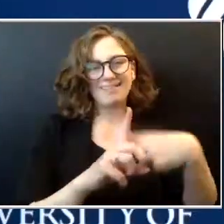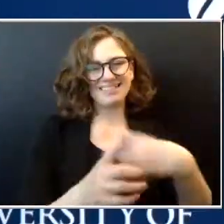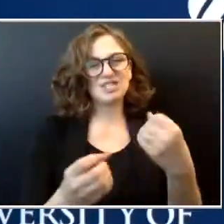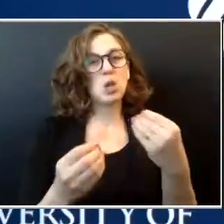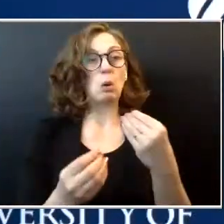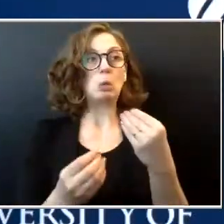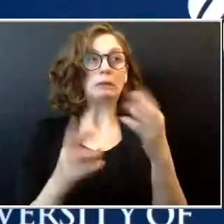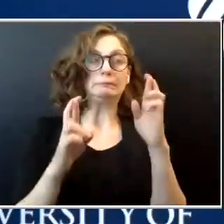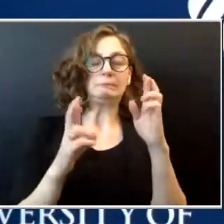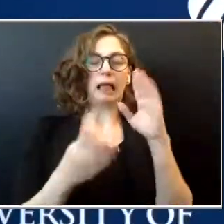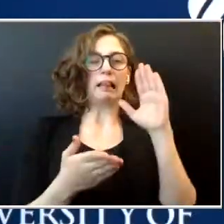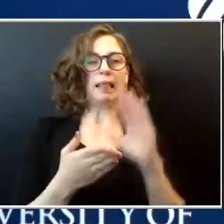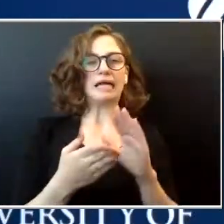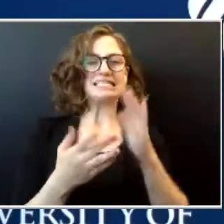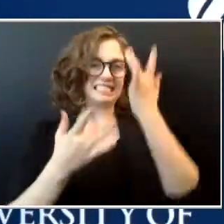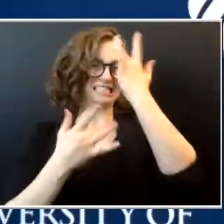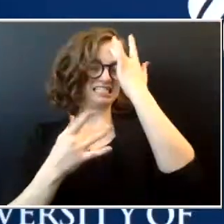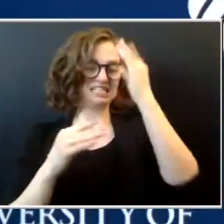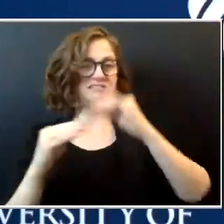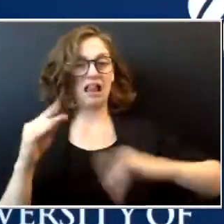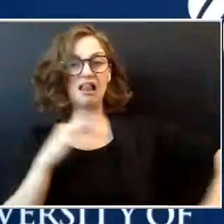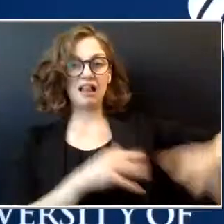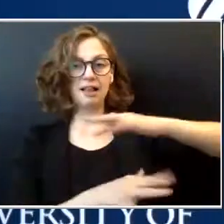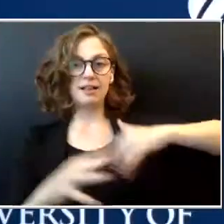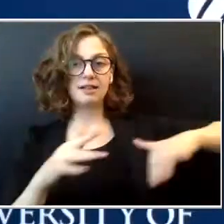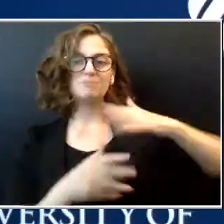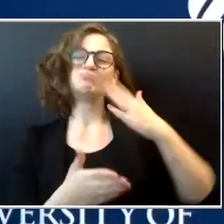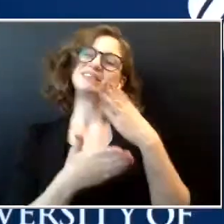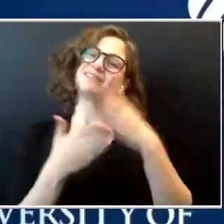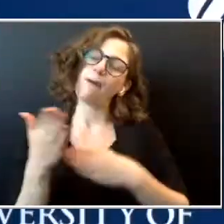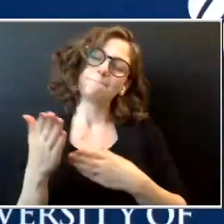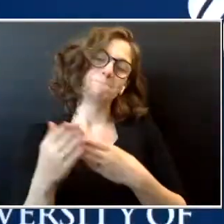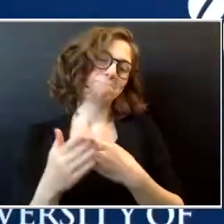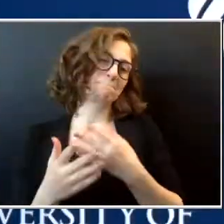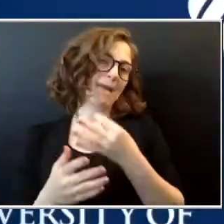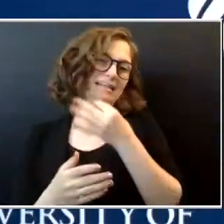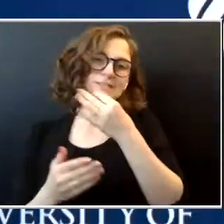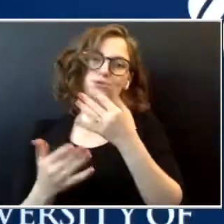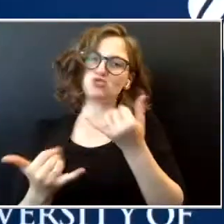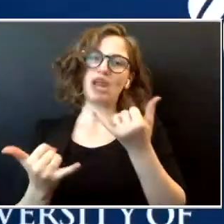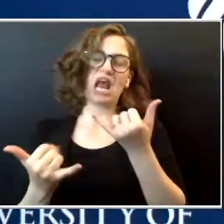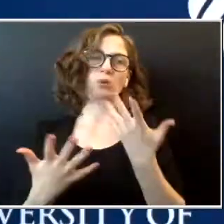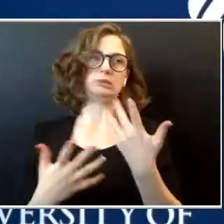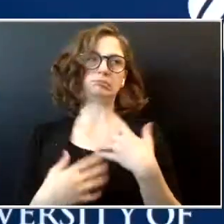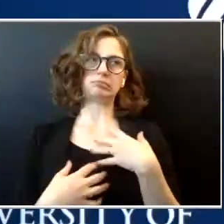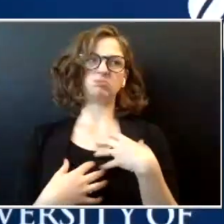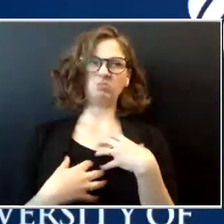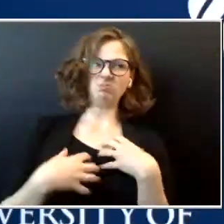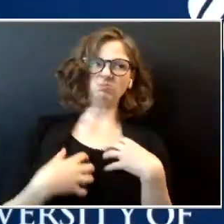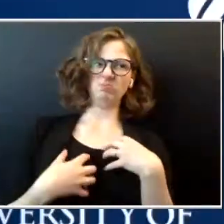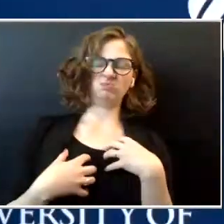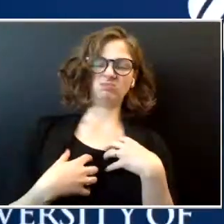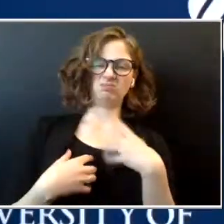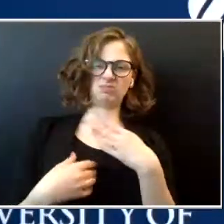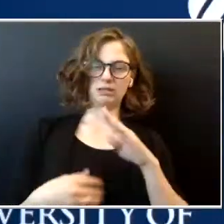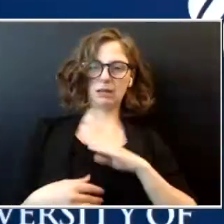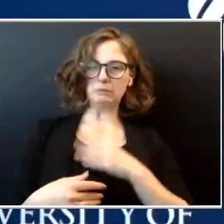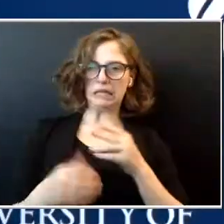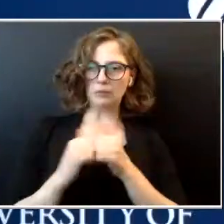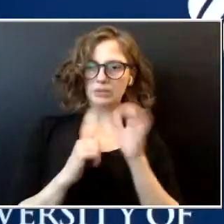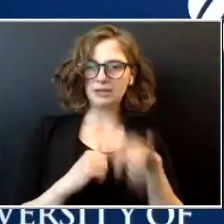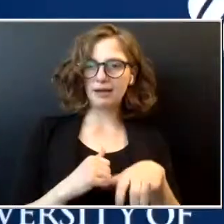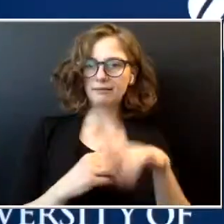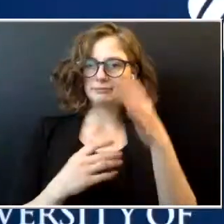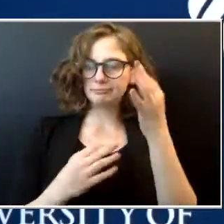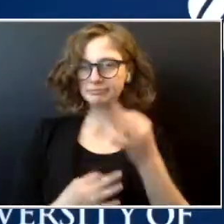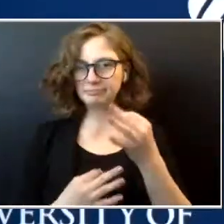experts are not too happy about that. But I think we need to do what's best.